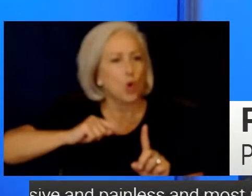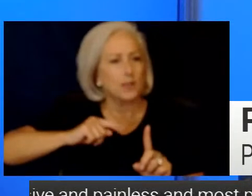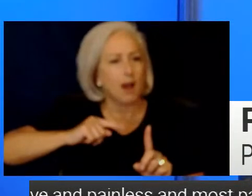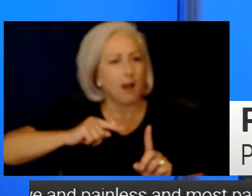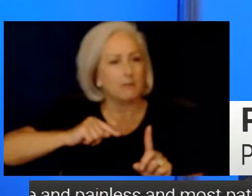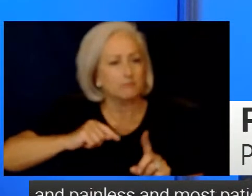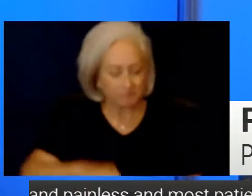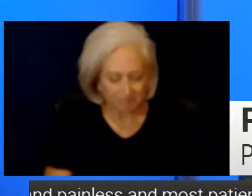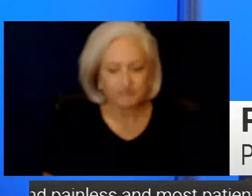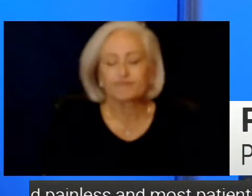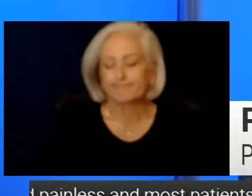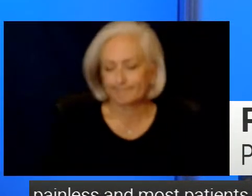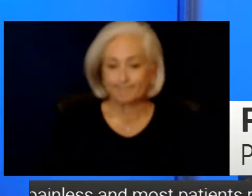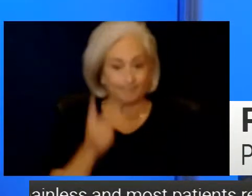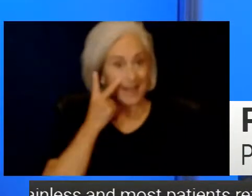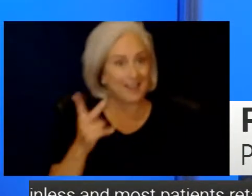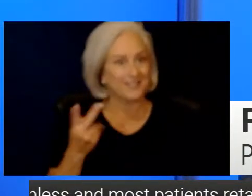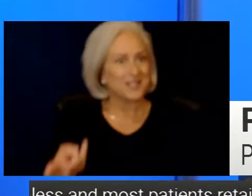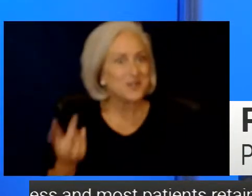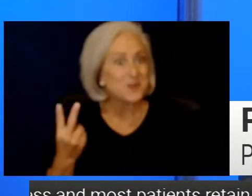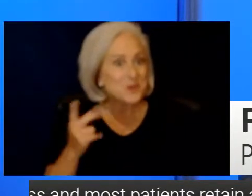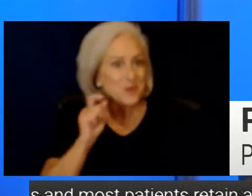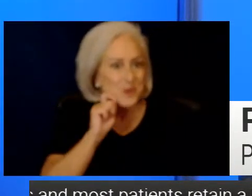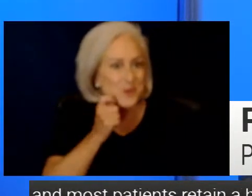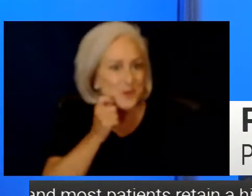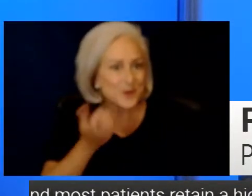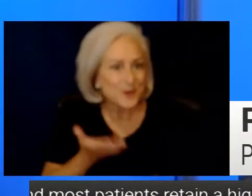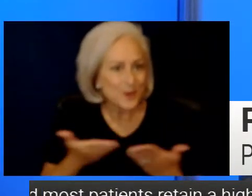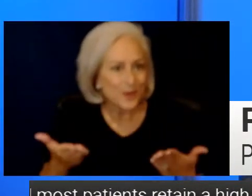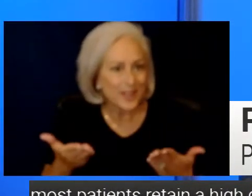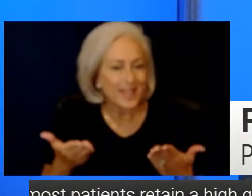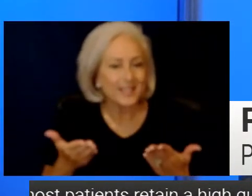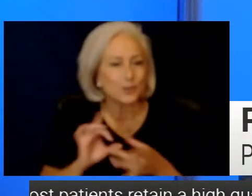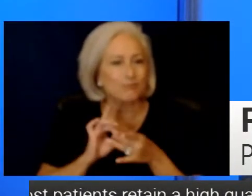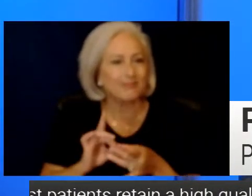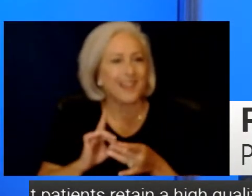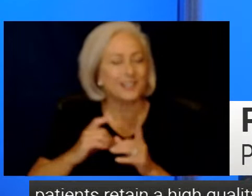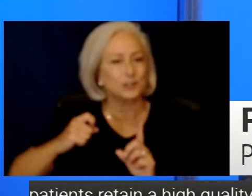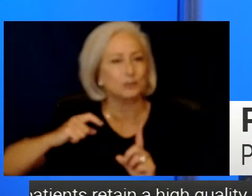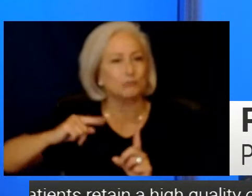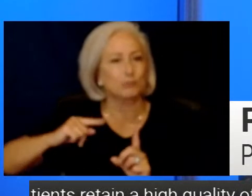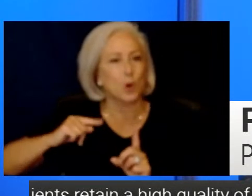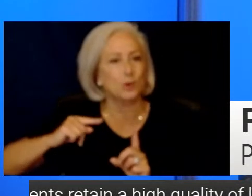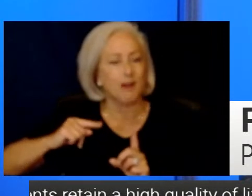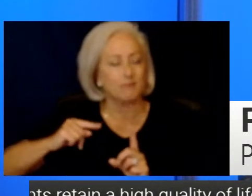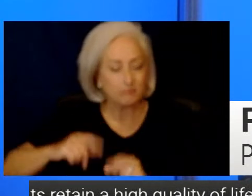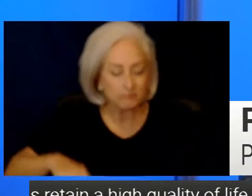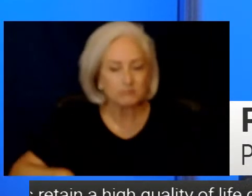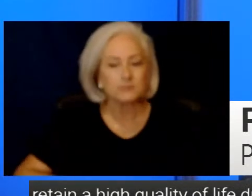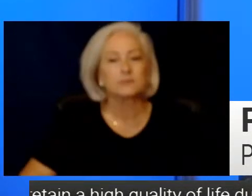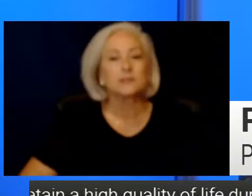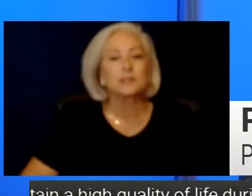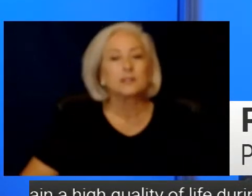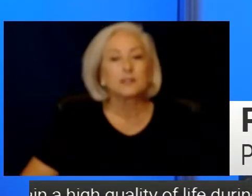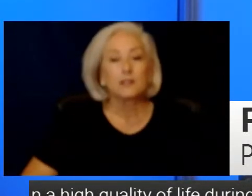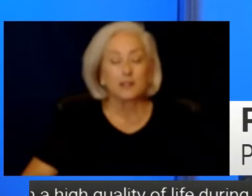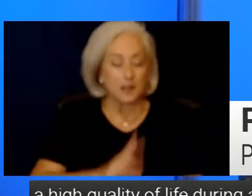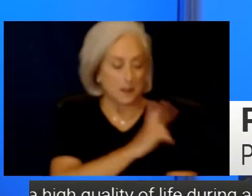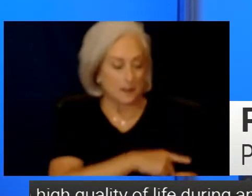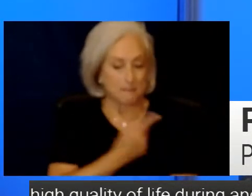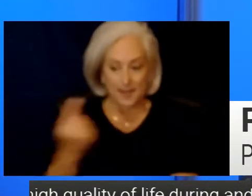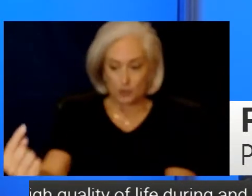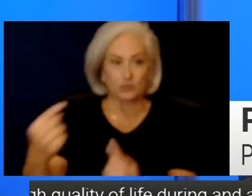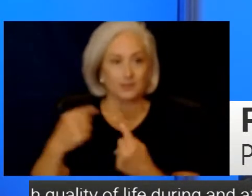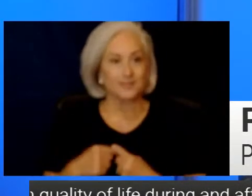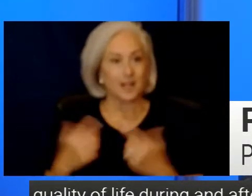seen two really neat things with Proton starting at KU, and I think the first one is these patients come, to KU with an interest in Proton or the